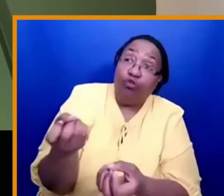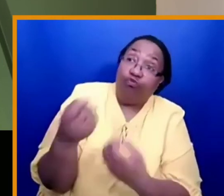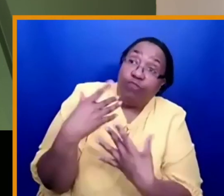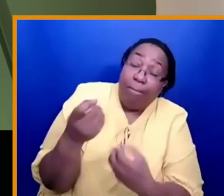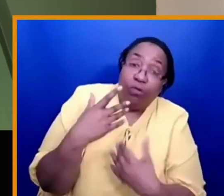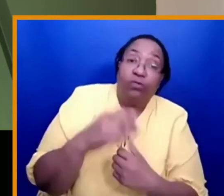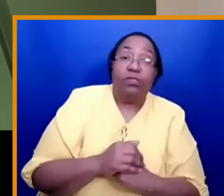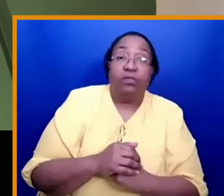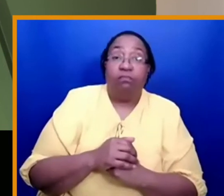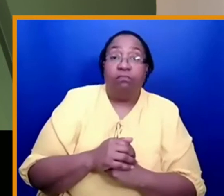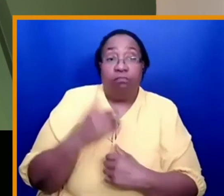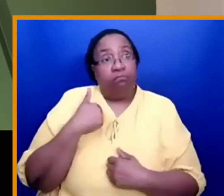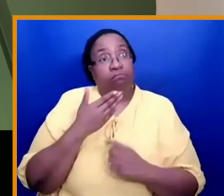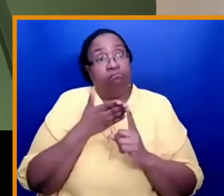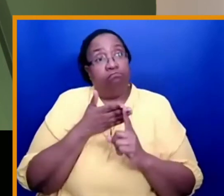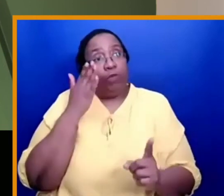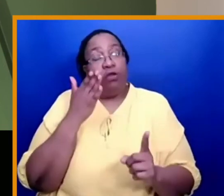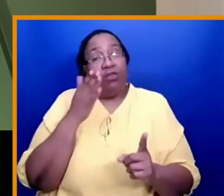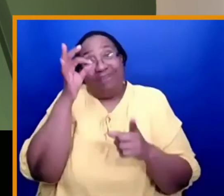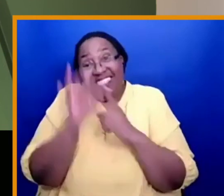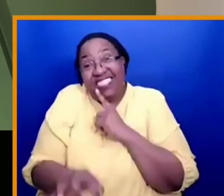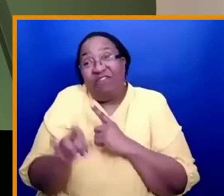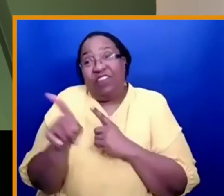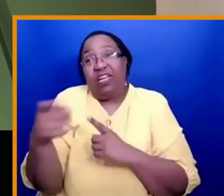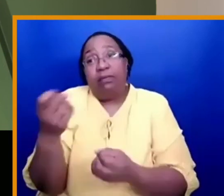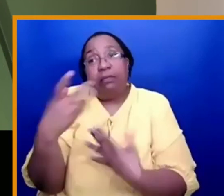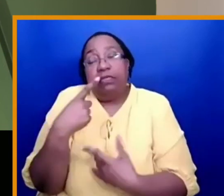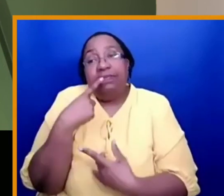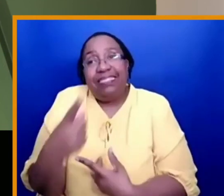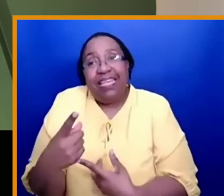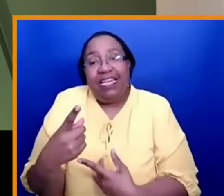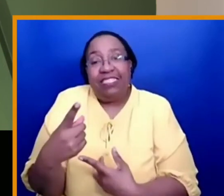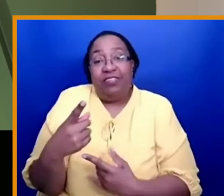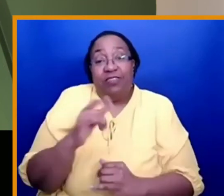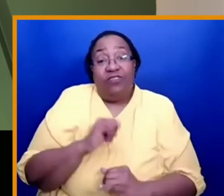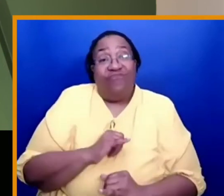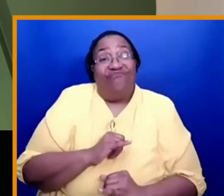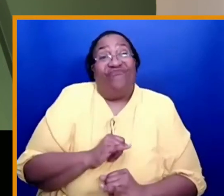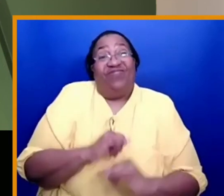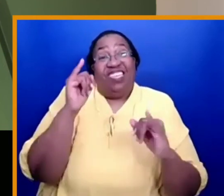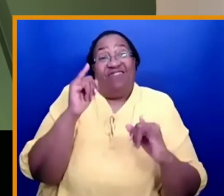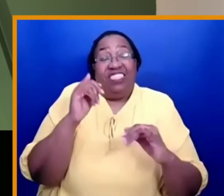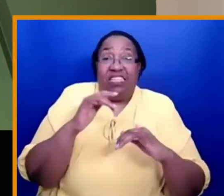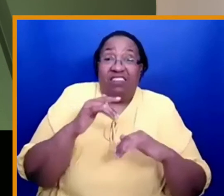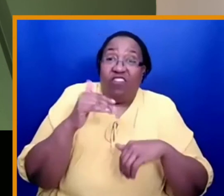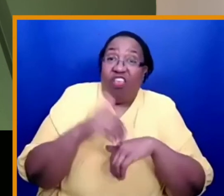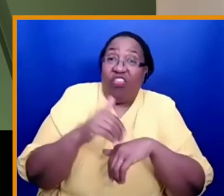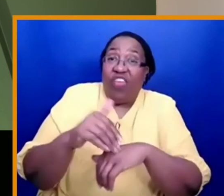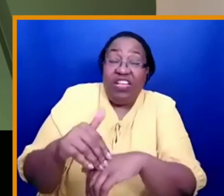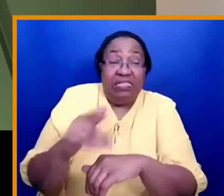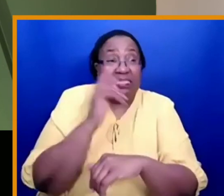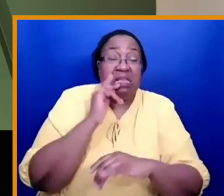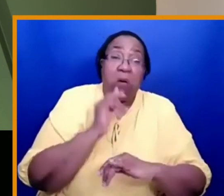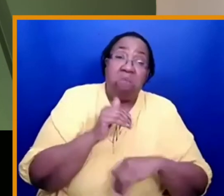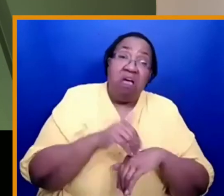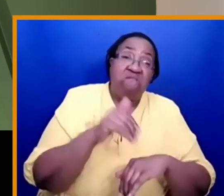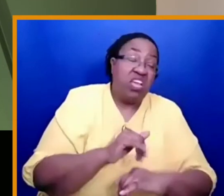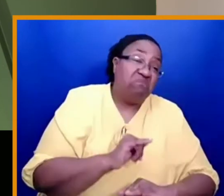recognise specifically the points made about the seriousness of the offence and how this does not always